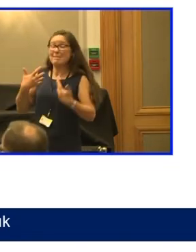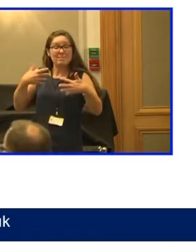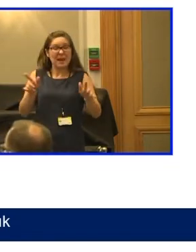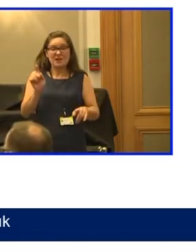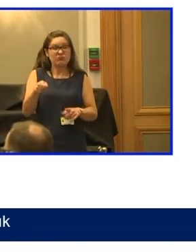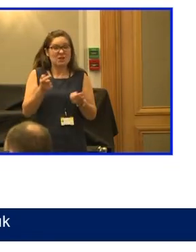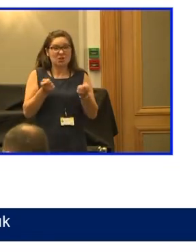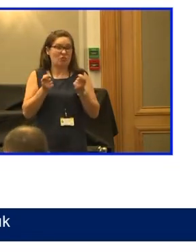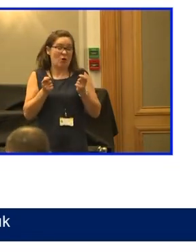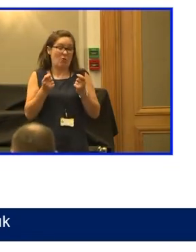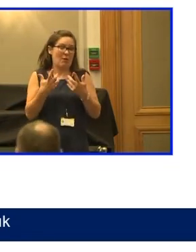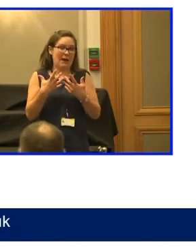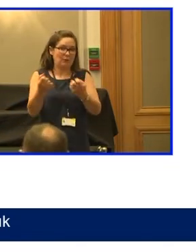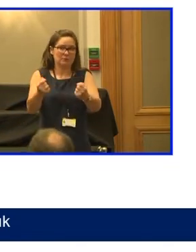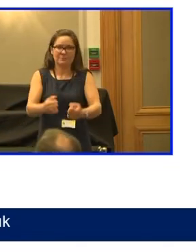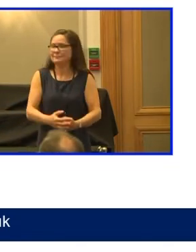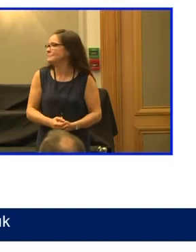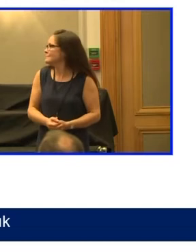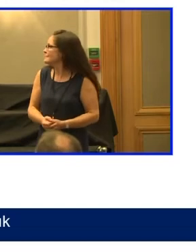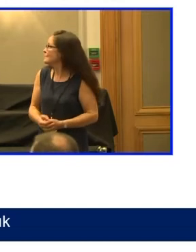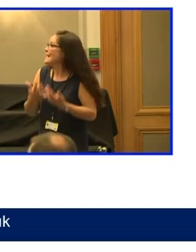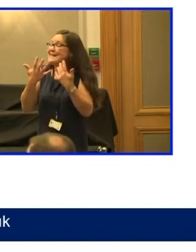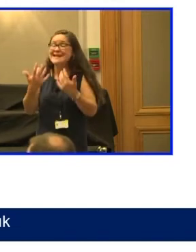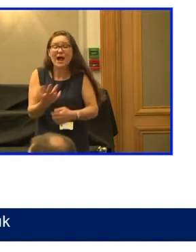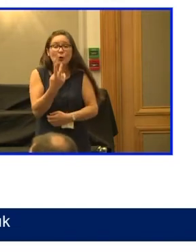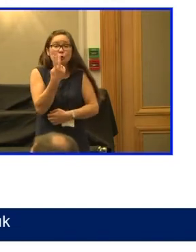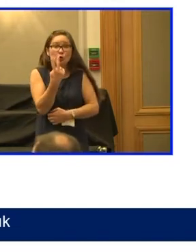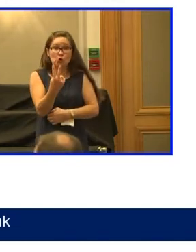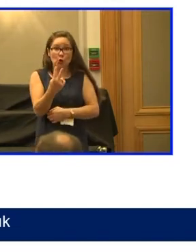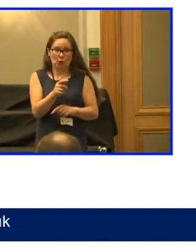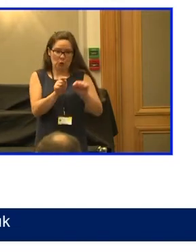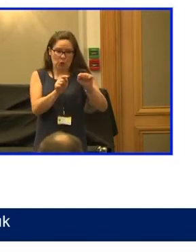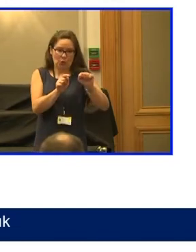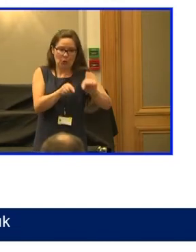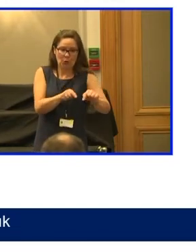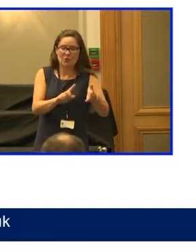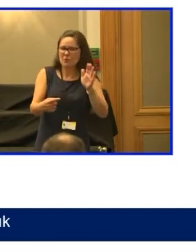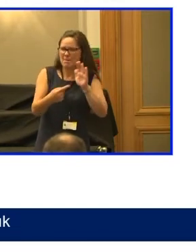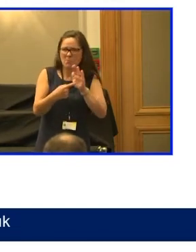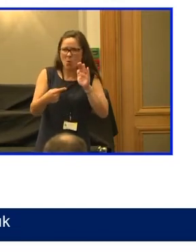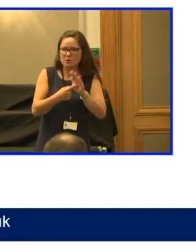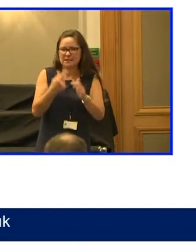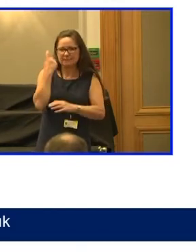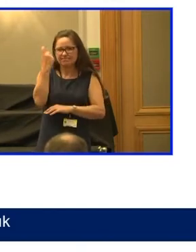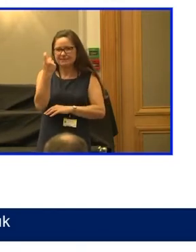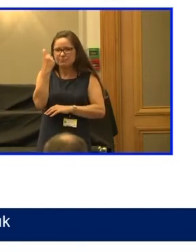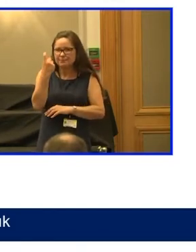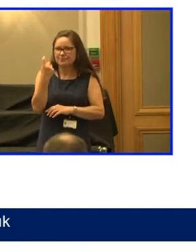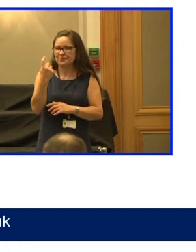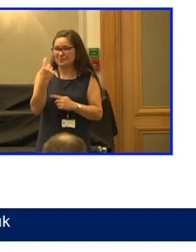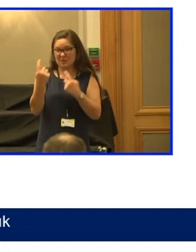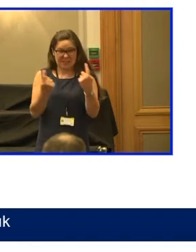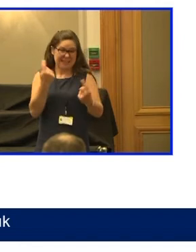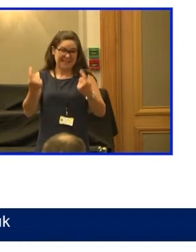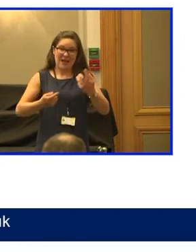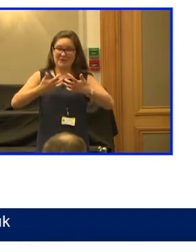mute. So I'm gonna press a couple of keys. Now, what's really important for any of you who start thinking about this as a journey, because it is, it's a journey